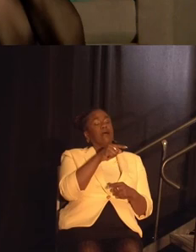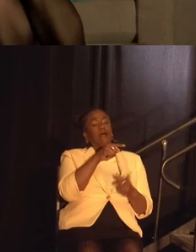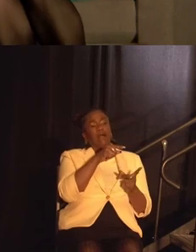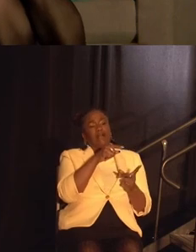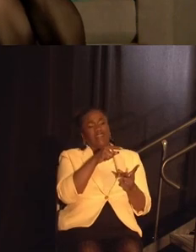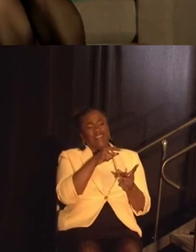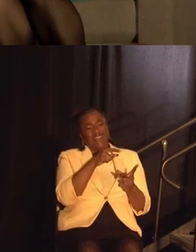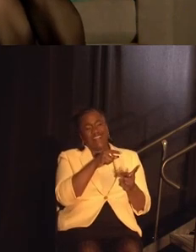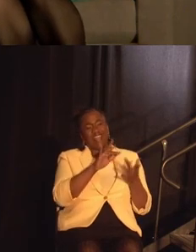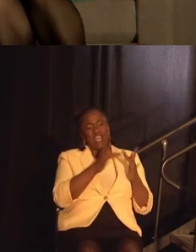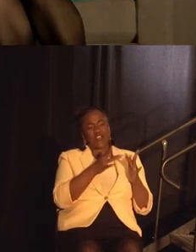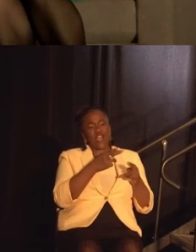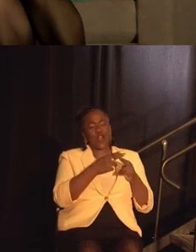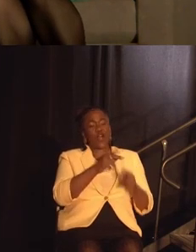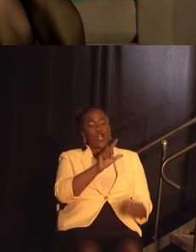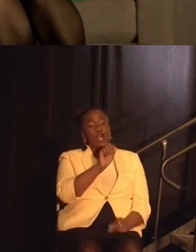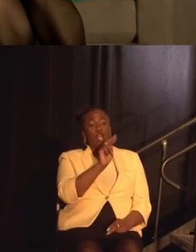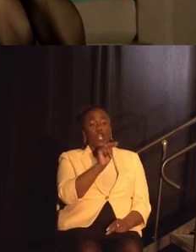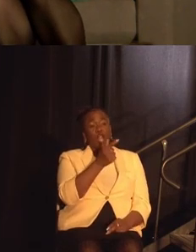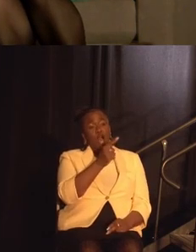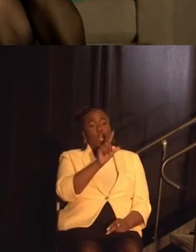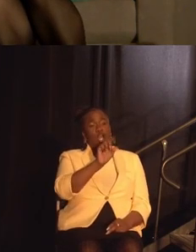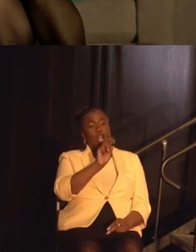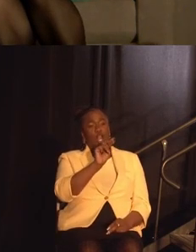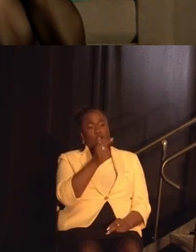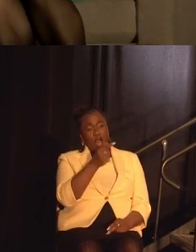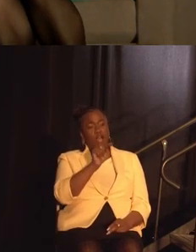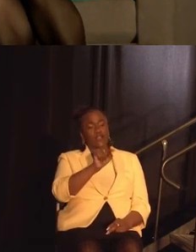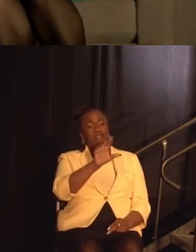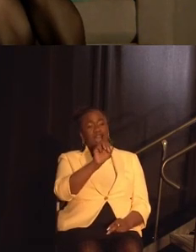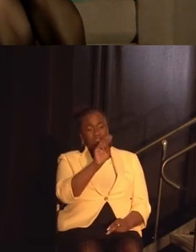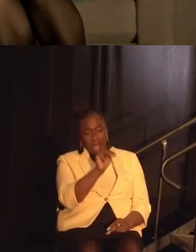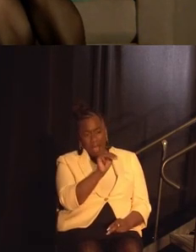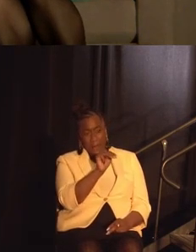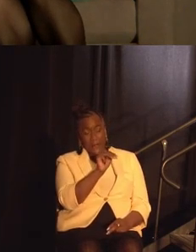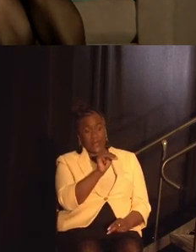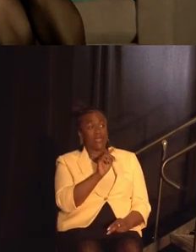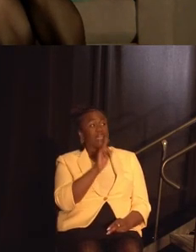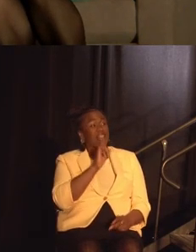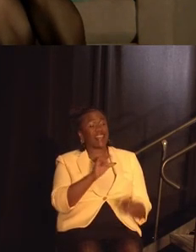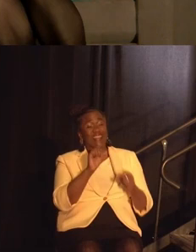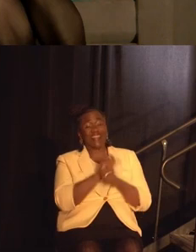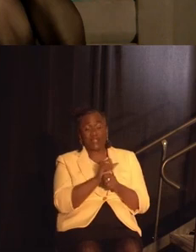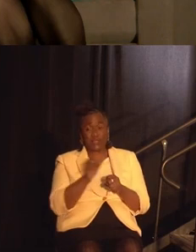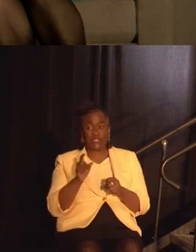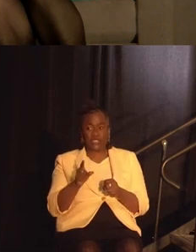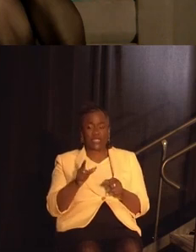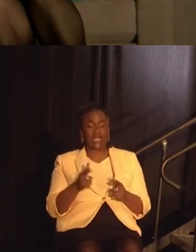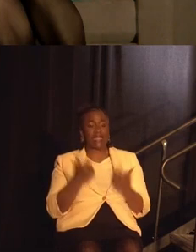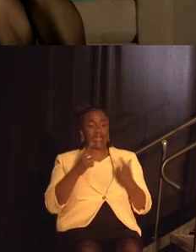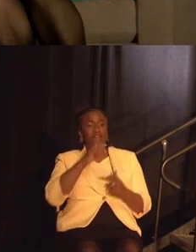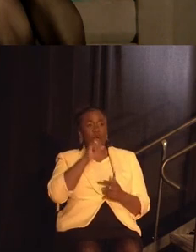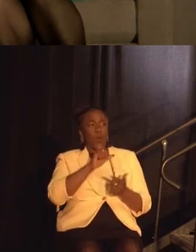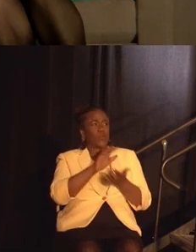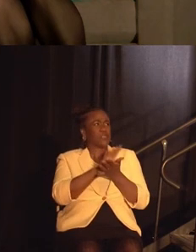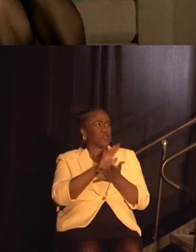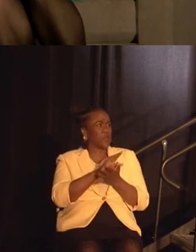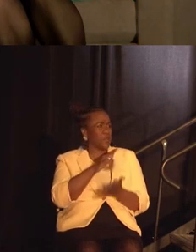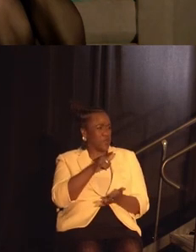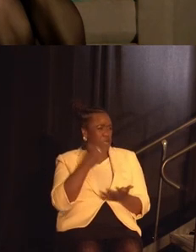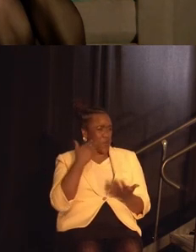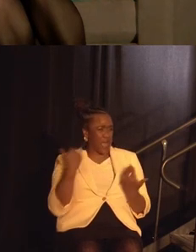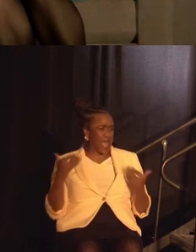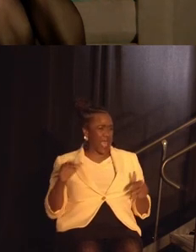And she's, I hope you find it funny, thank you, because like, it's like ridiculous. She literally lives in old school kind of like Angel Fire sites.